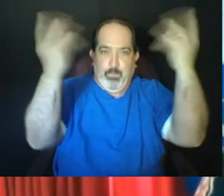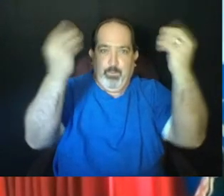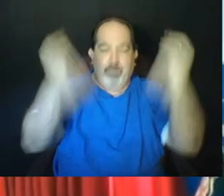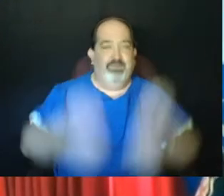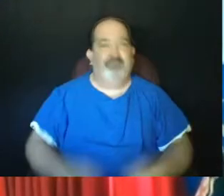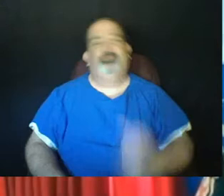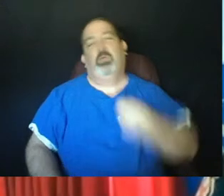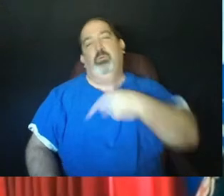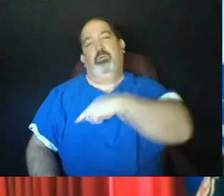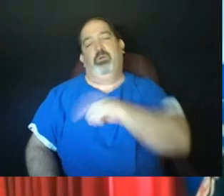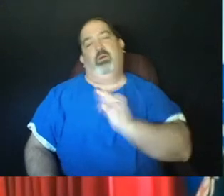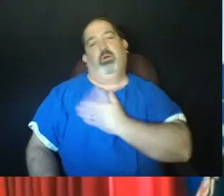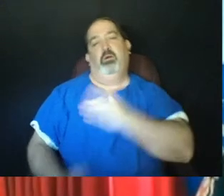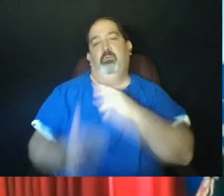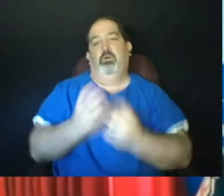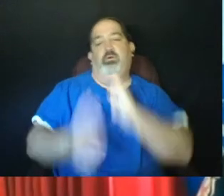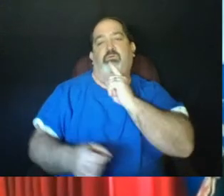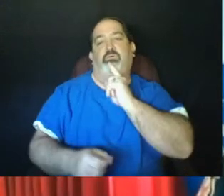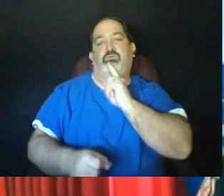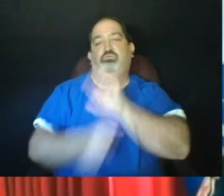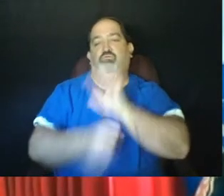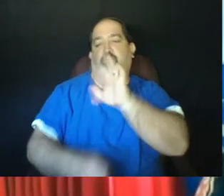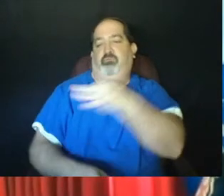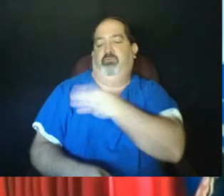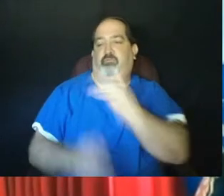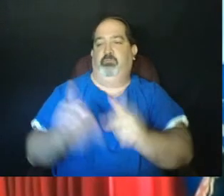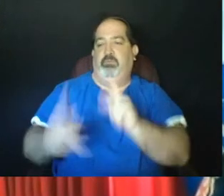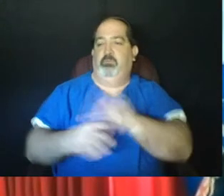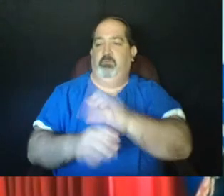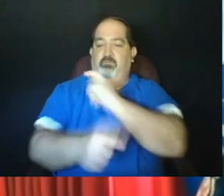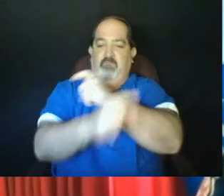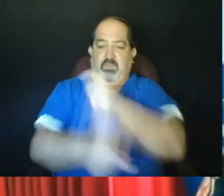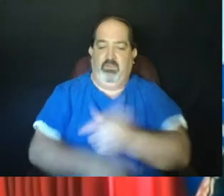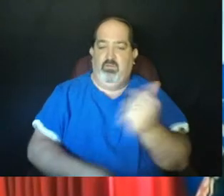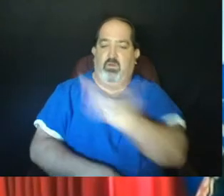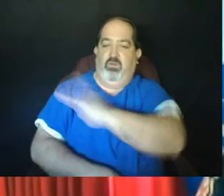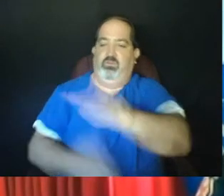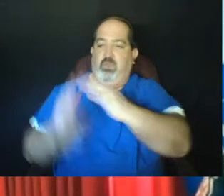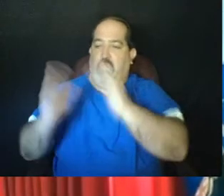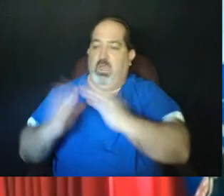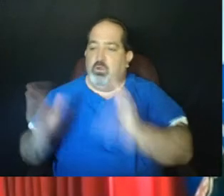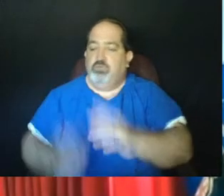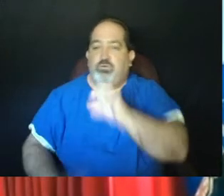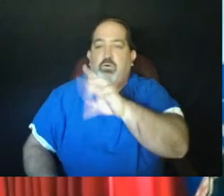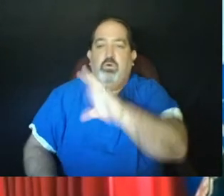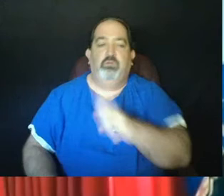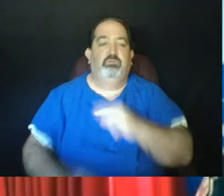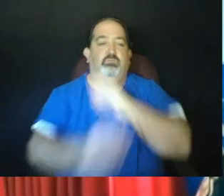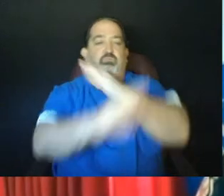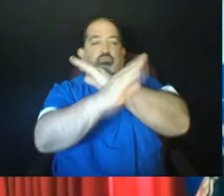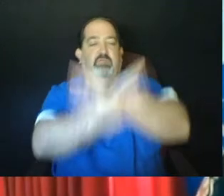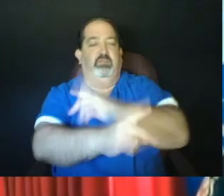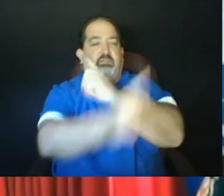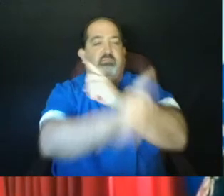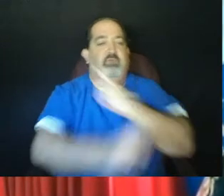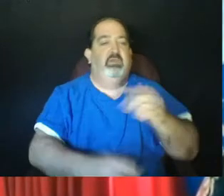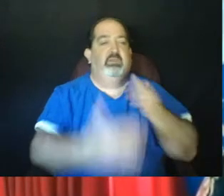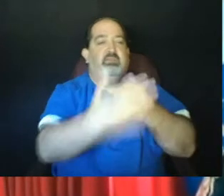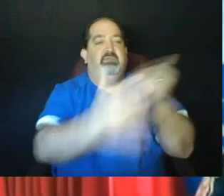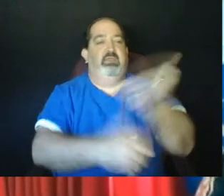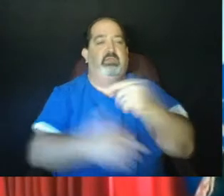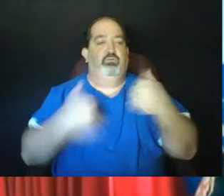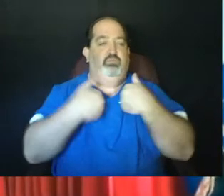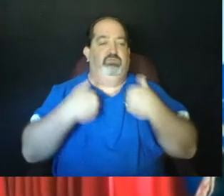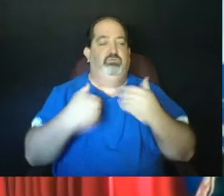And we, for our part, swear fealty to these people of Caid and to all their households, to protect and defend them against every creature with all our